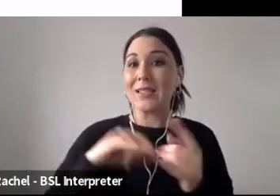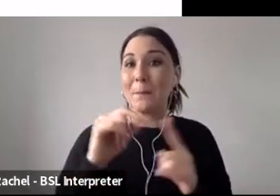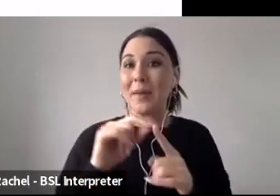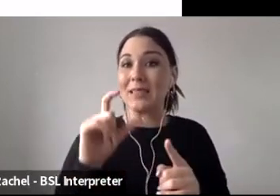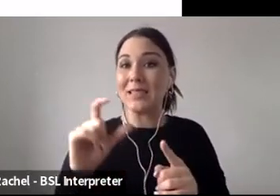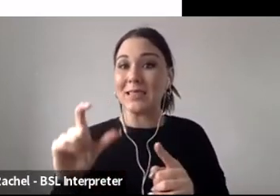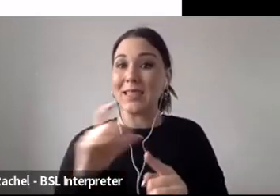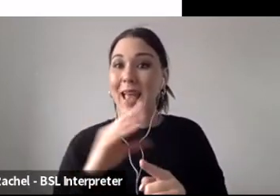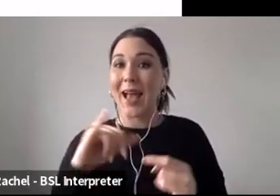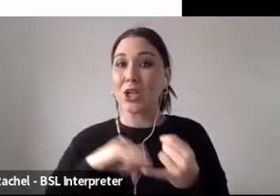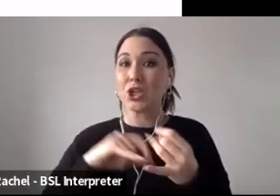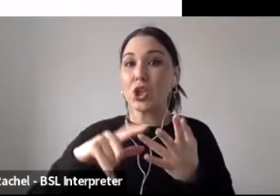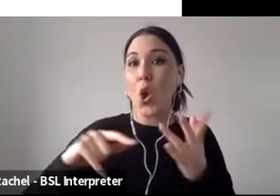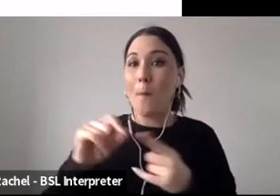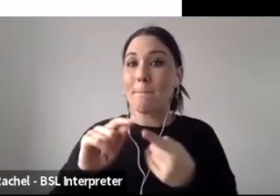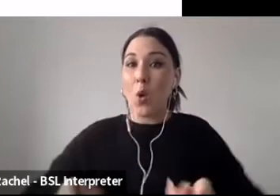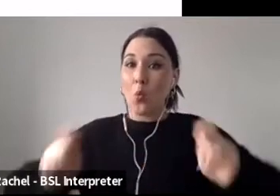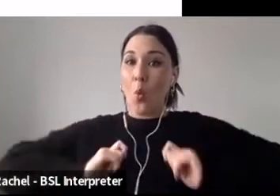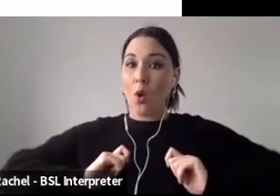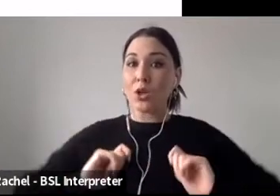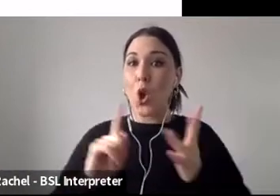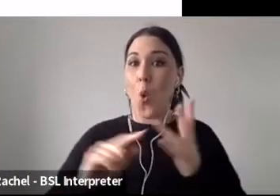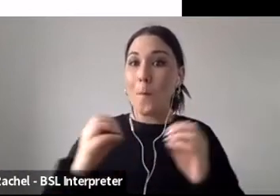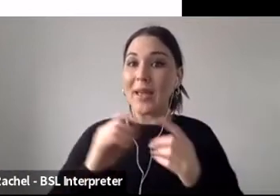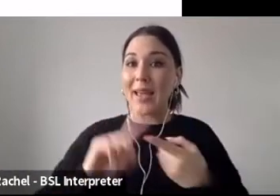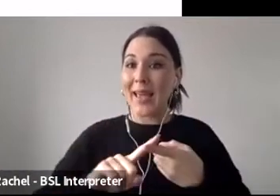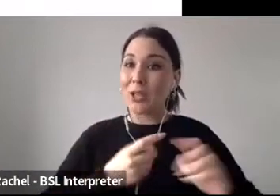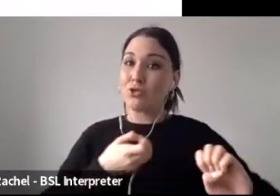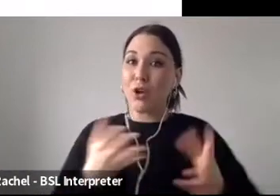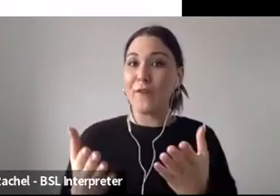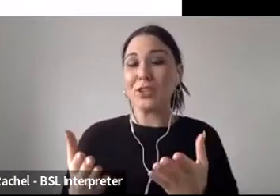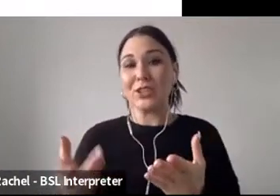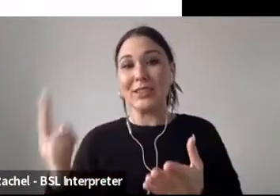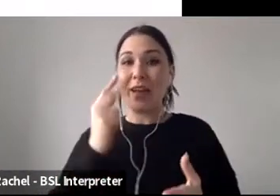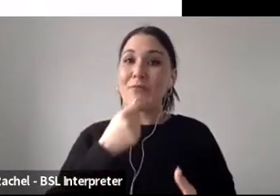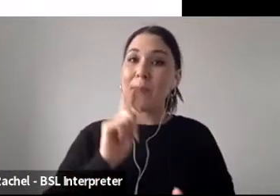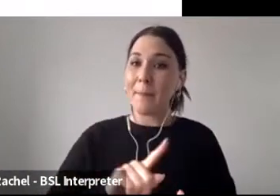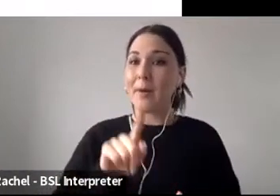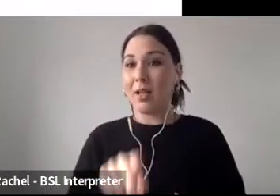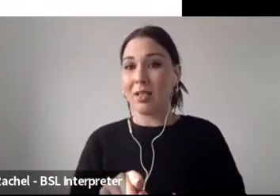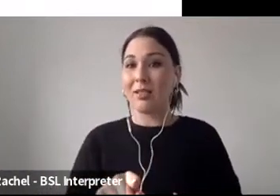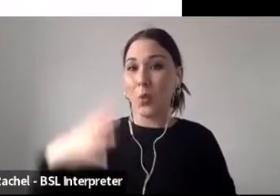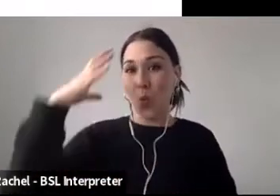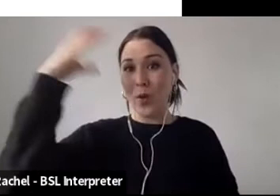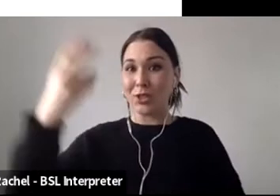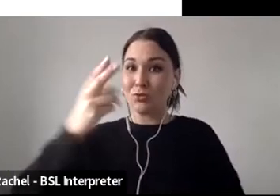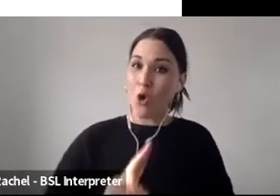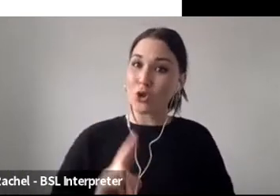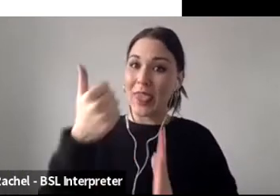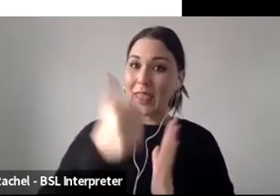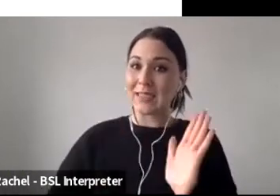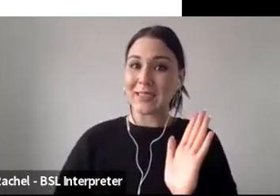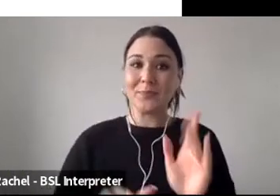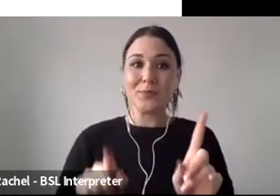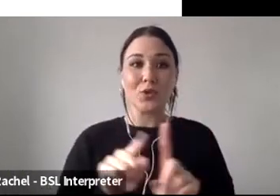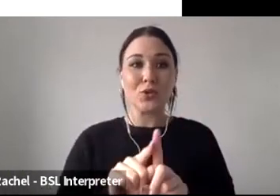also awarded an OBE for services to deaf people in the Queen's New Year's Honours List this year. And then we're